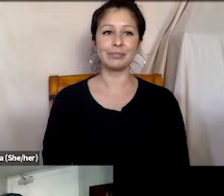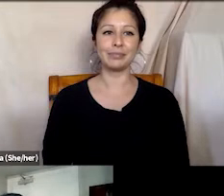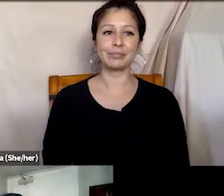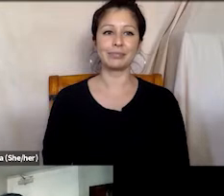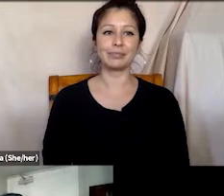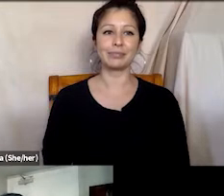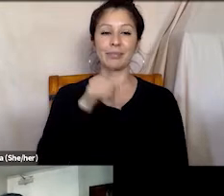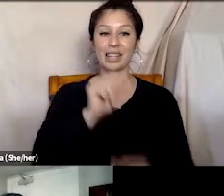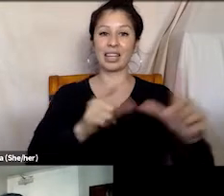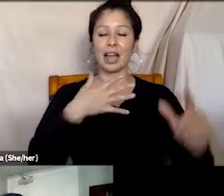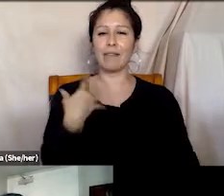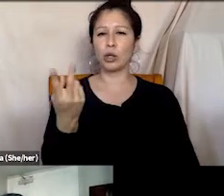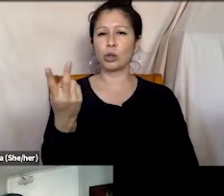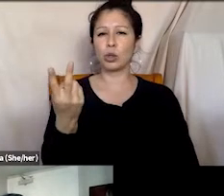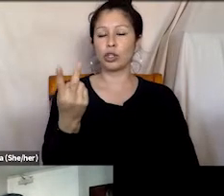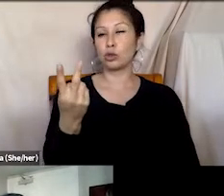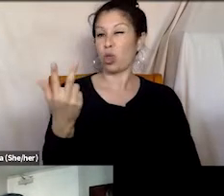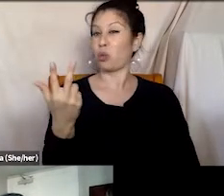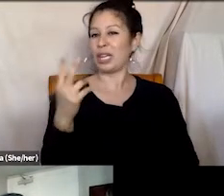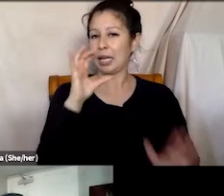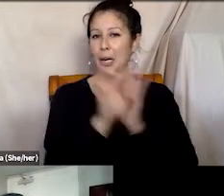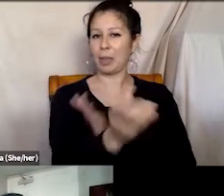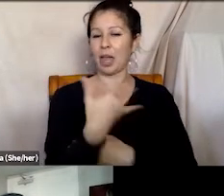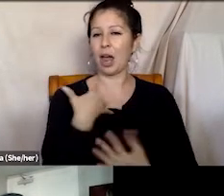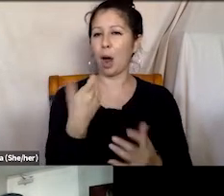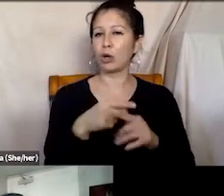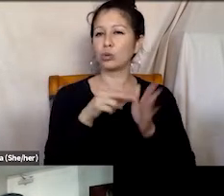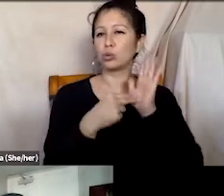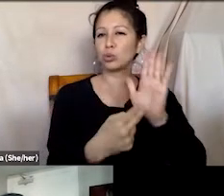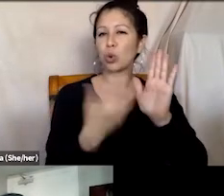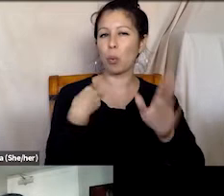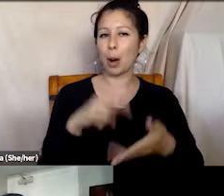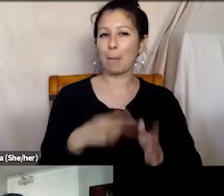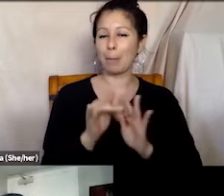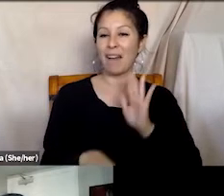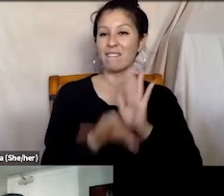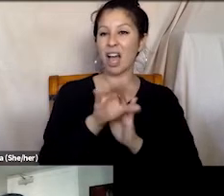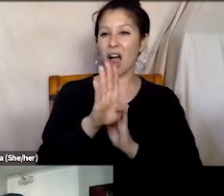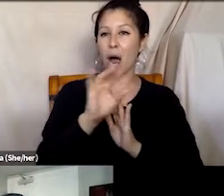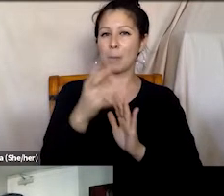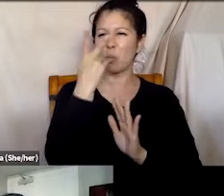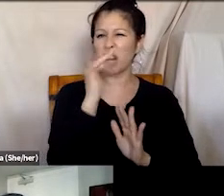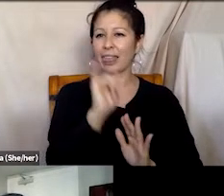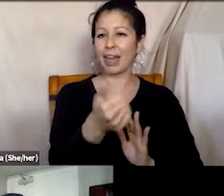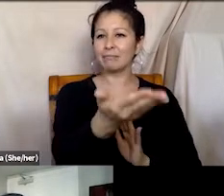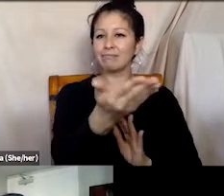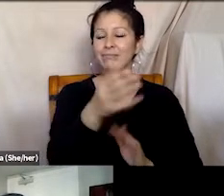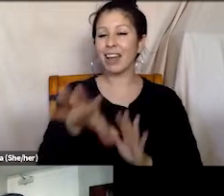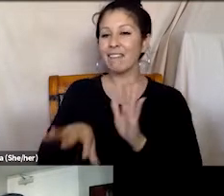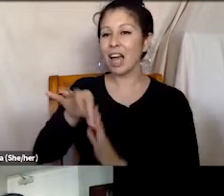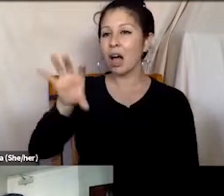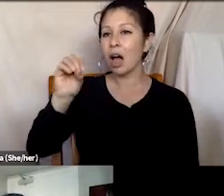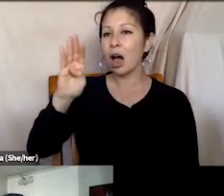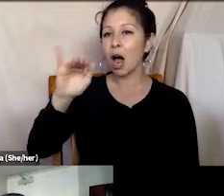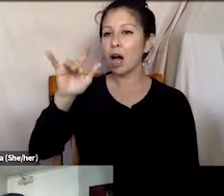So this slide has three images on it, and I wanted to just show you what I meant by found object art, because this